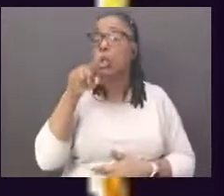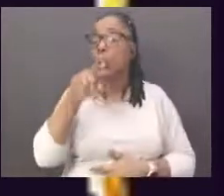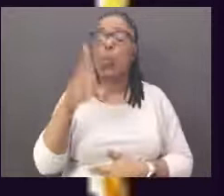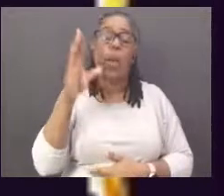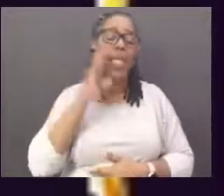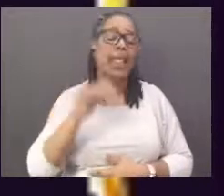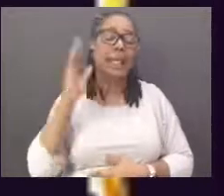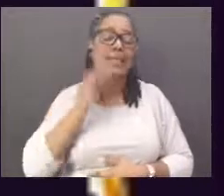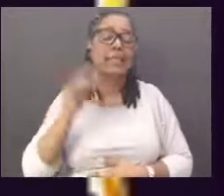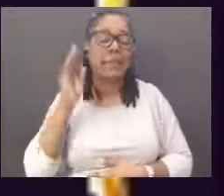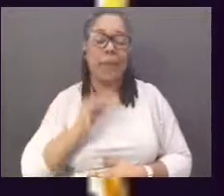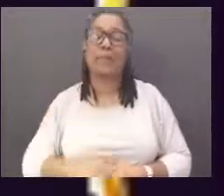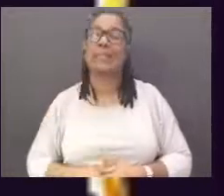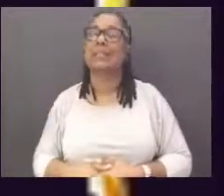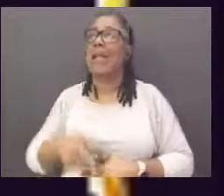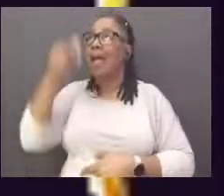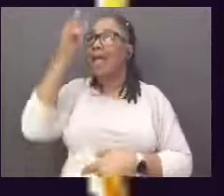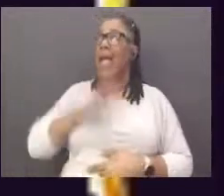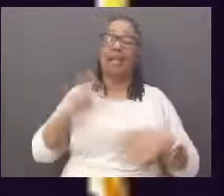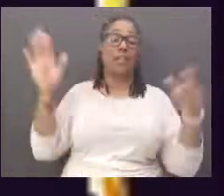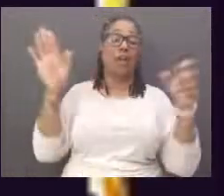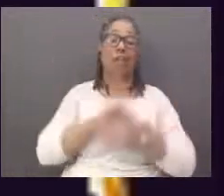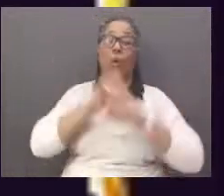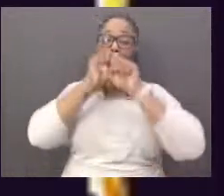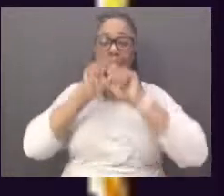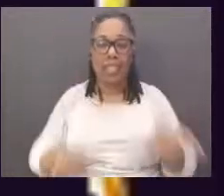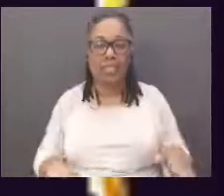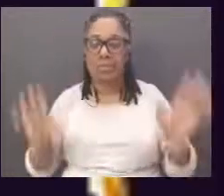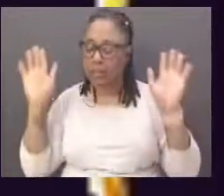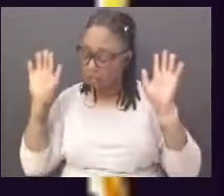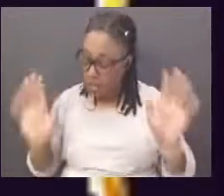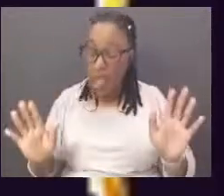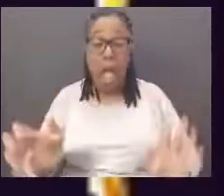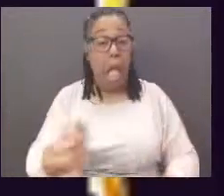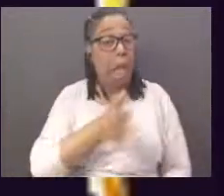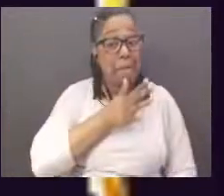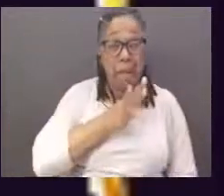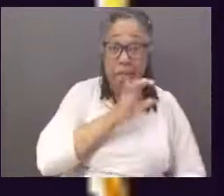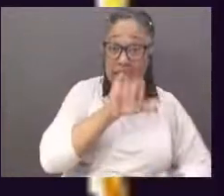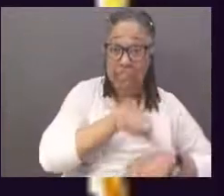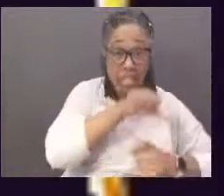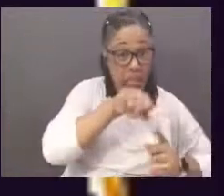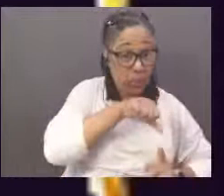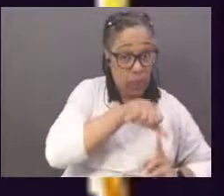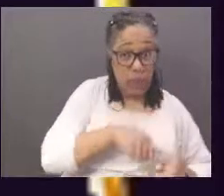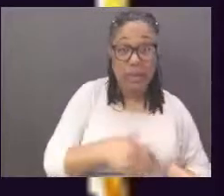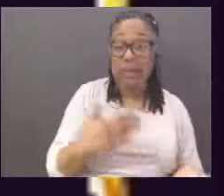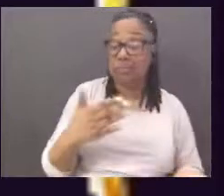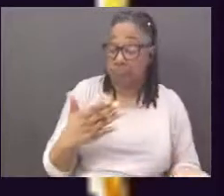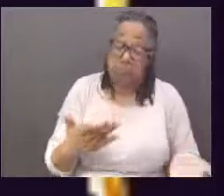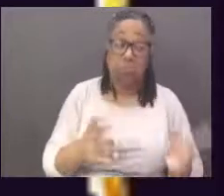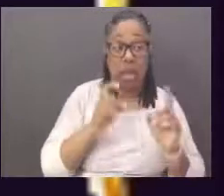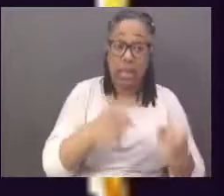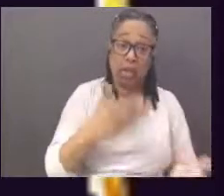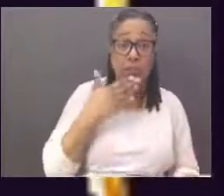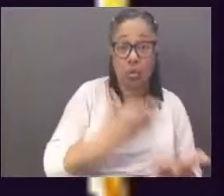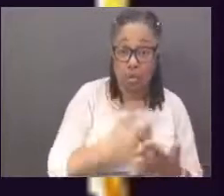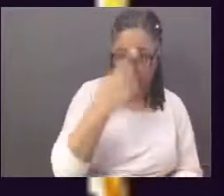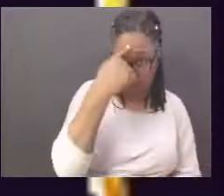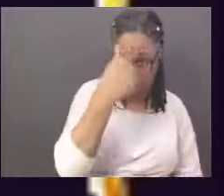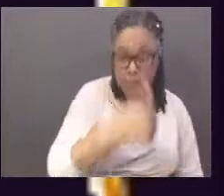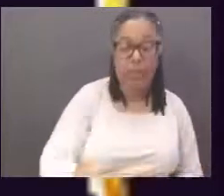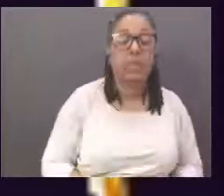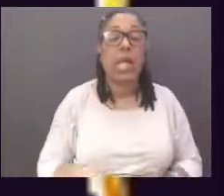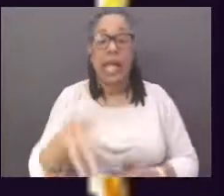the fullness of what God has for you. Mama's anointing may give you good memories. Daddy's anointing may remind you